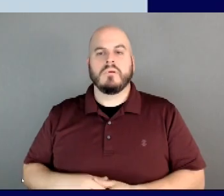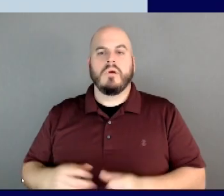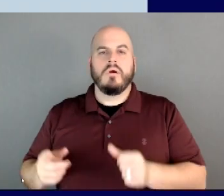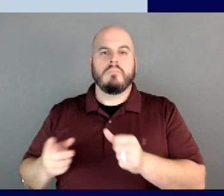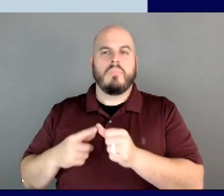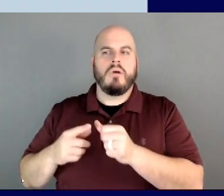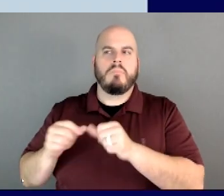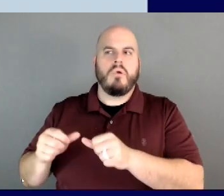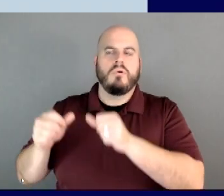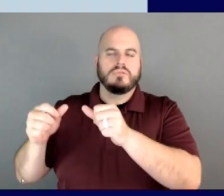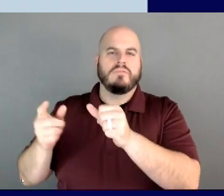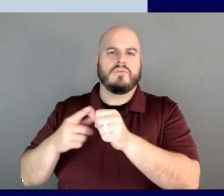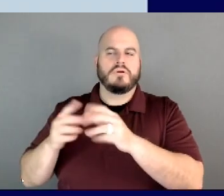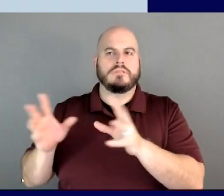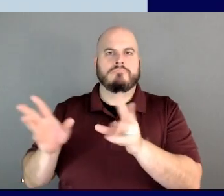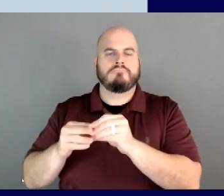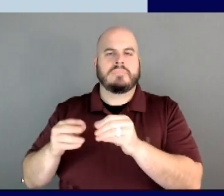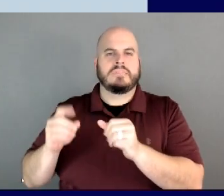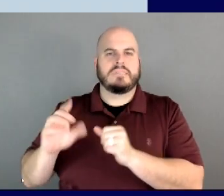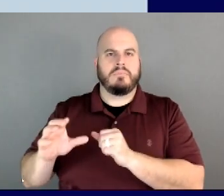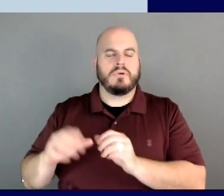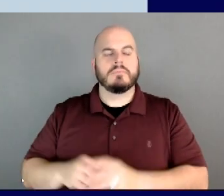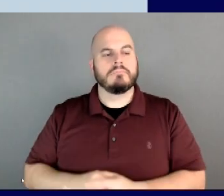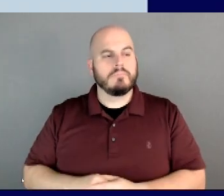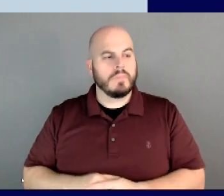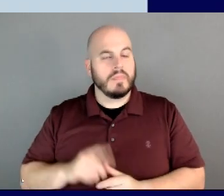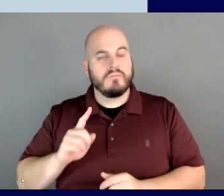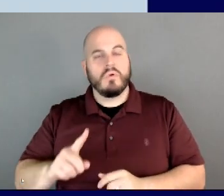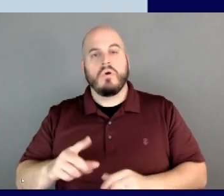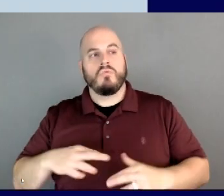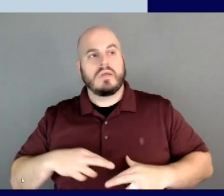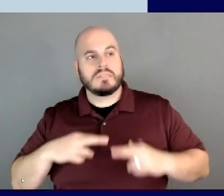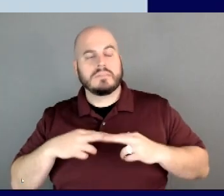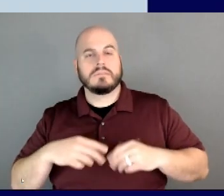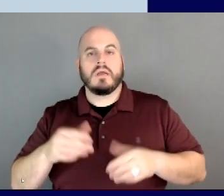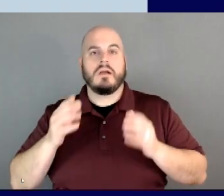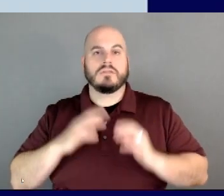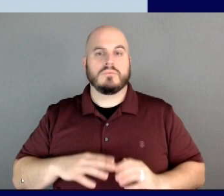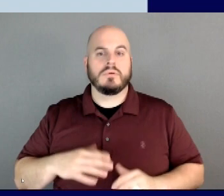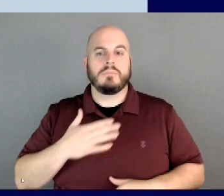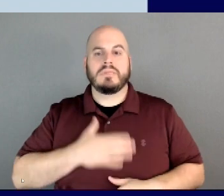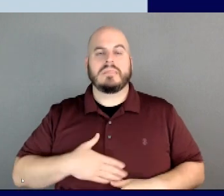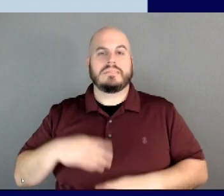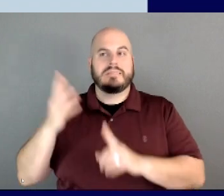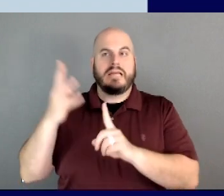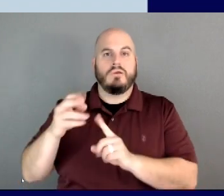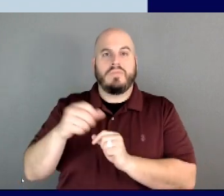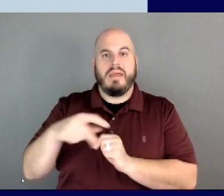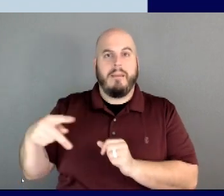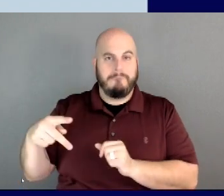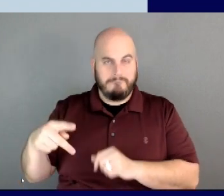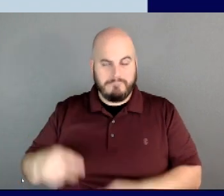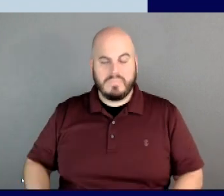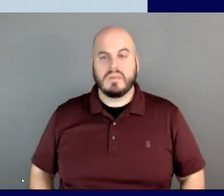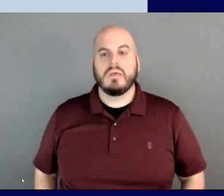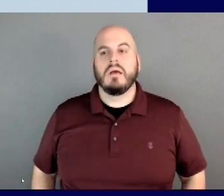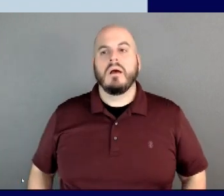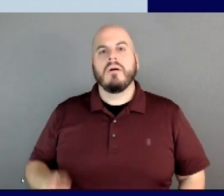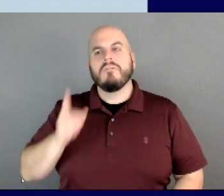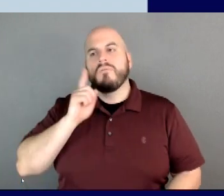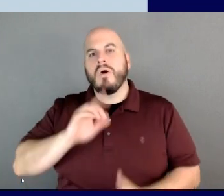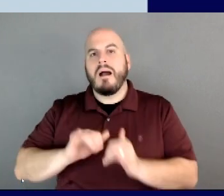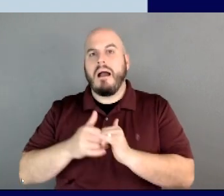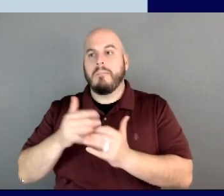then the overall schedule, and then just a plug for residents and customers, download that Waco curbside app, check our website for how you may be impacted